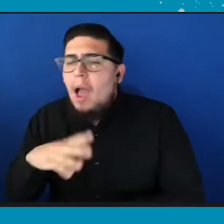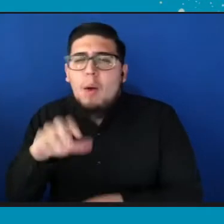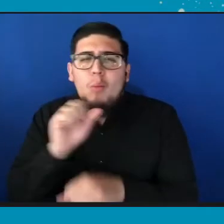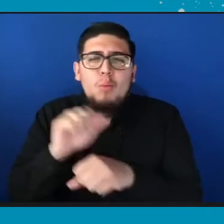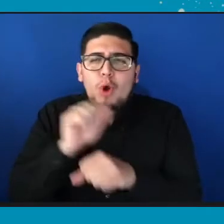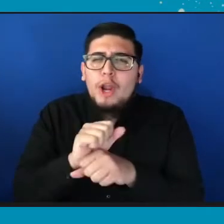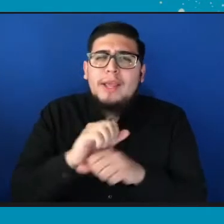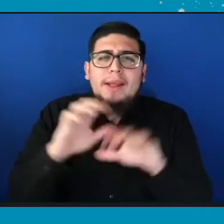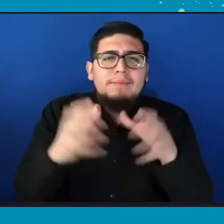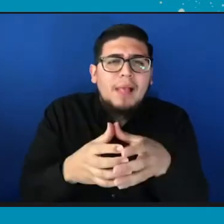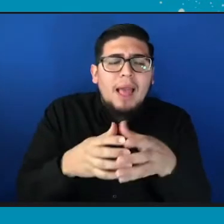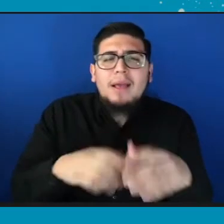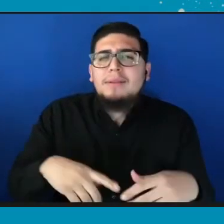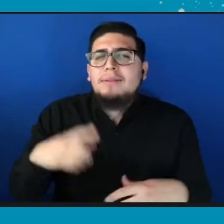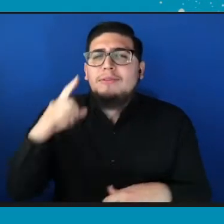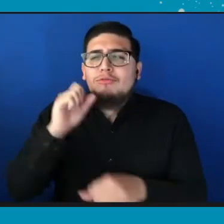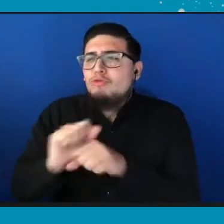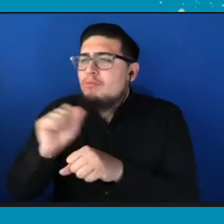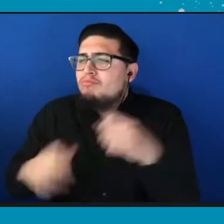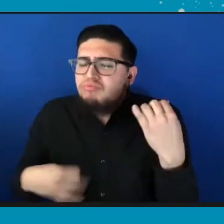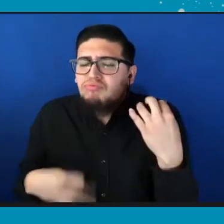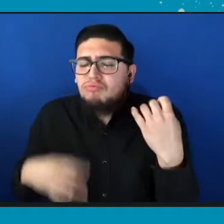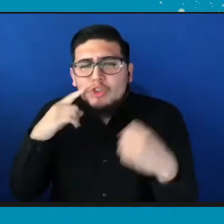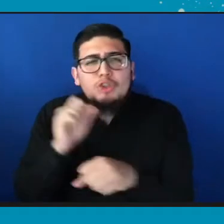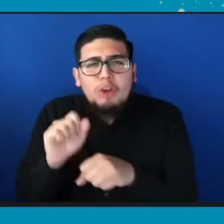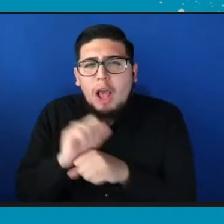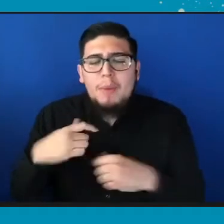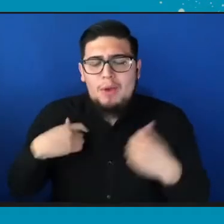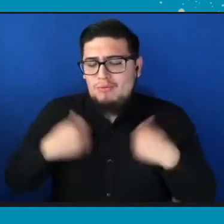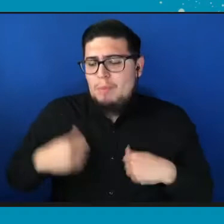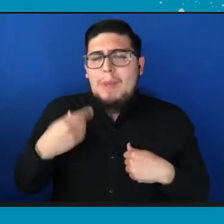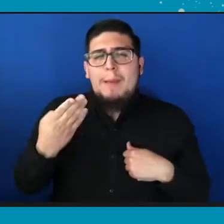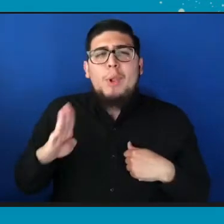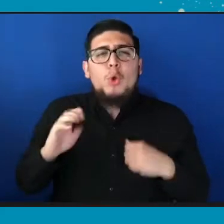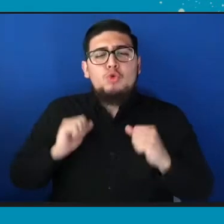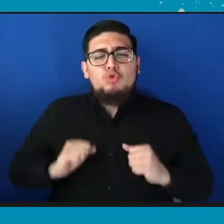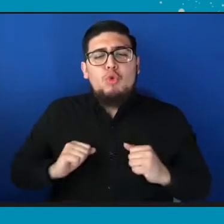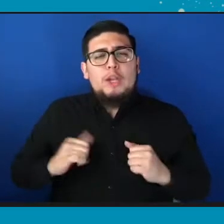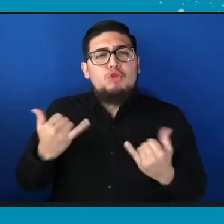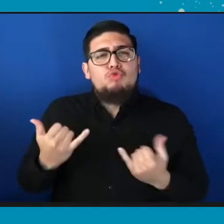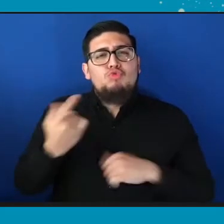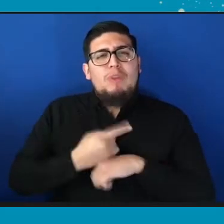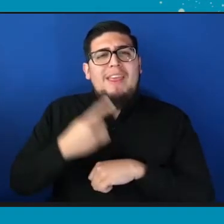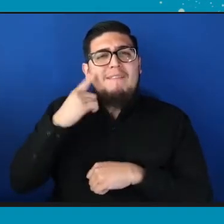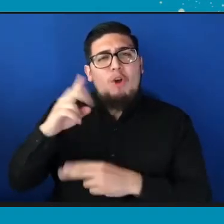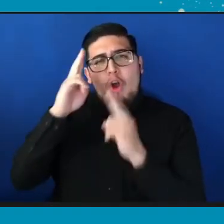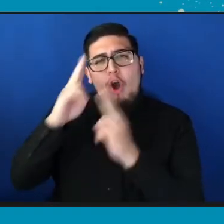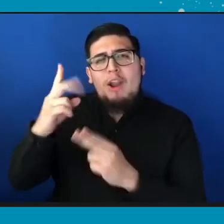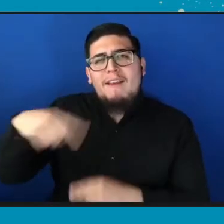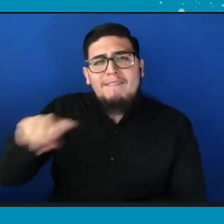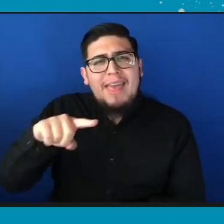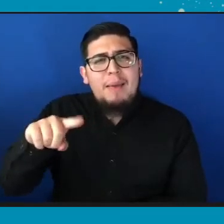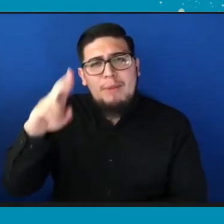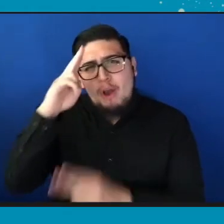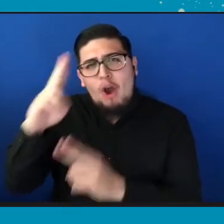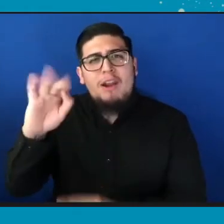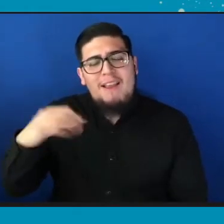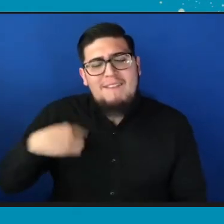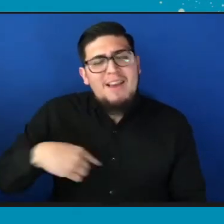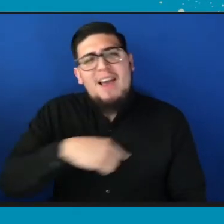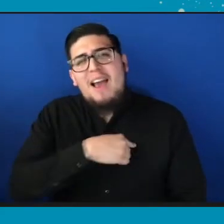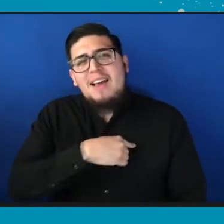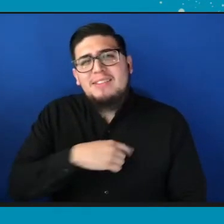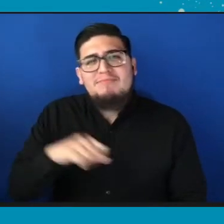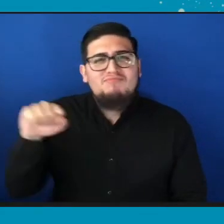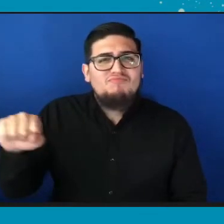class. I'm wearing my blue sweater today, just in honor of them, in honor of us.